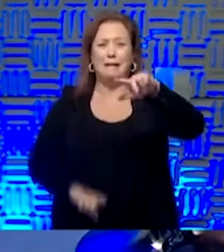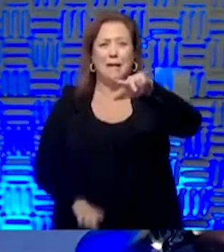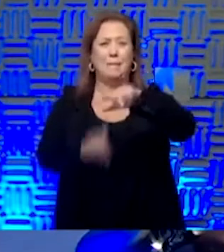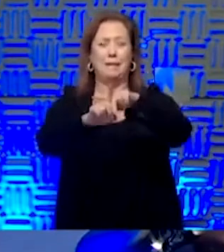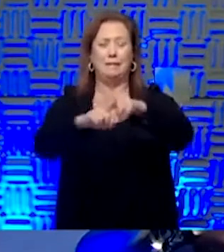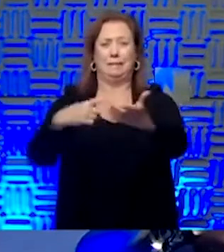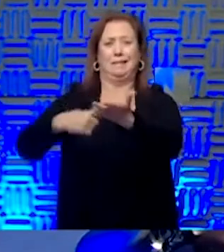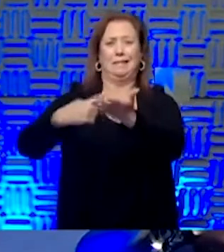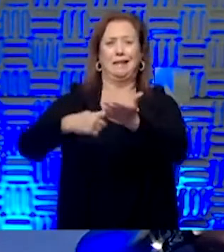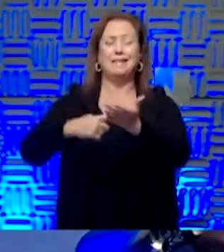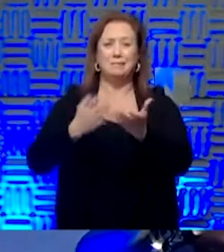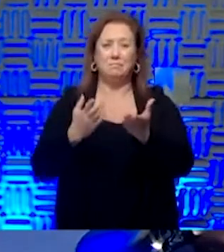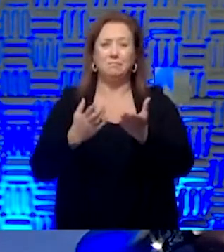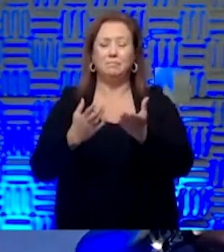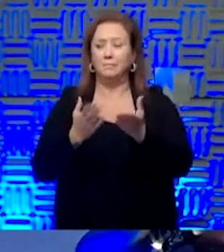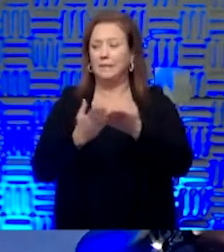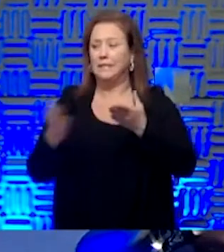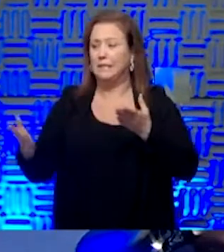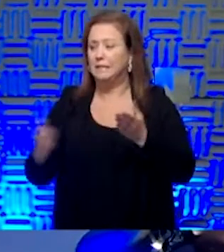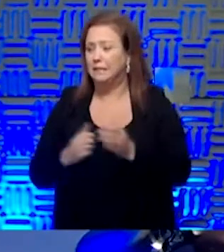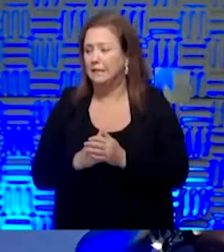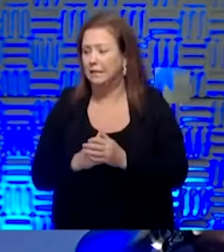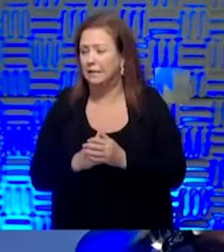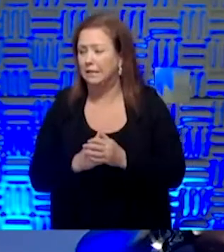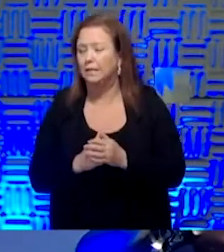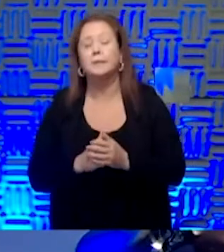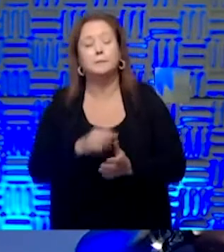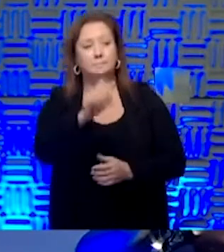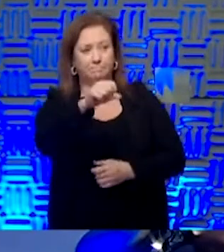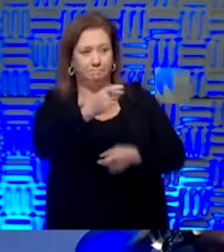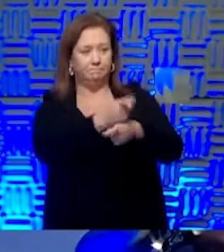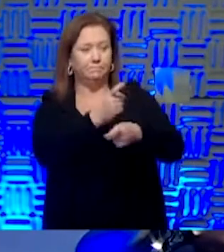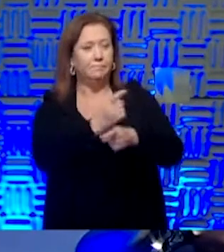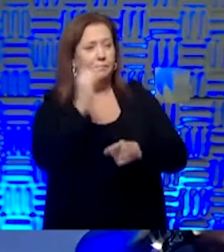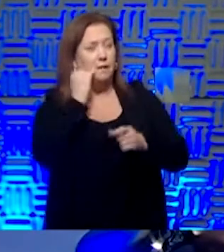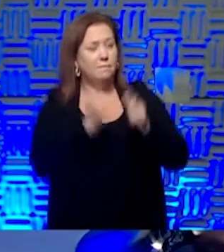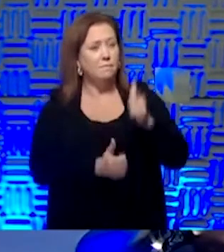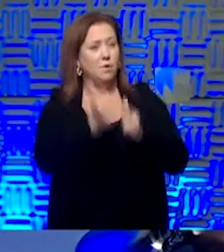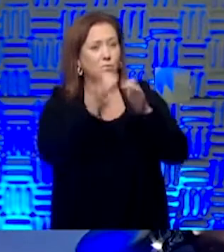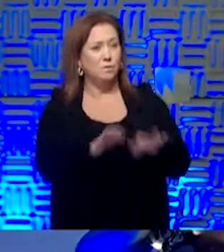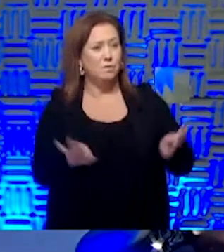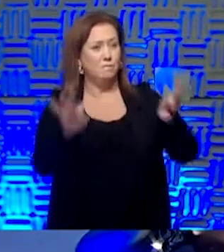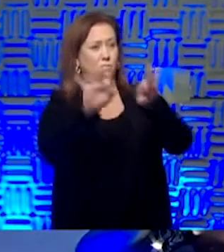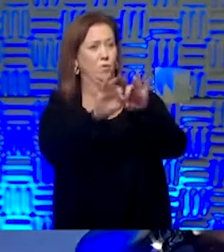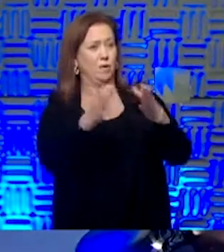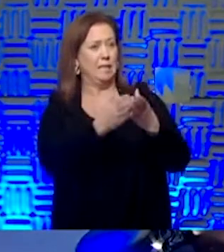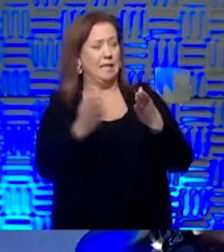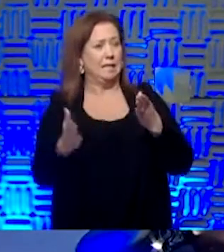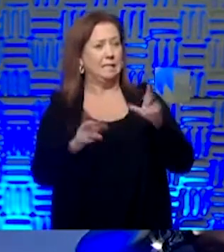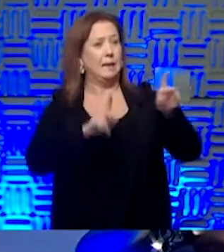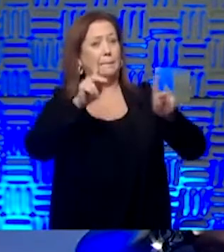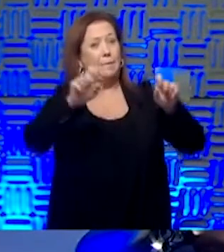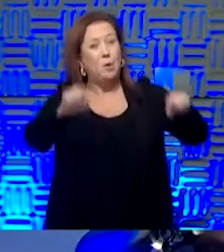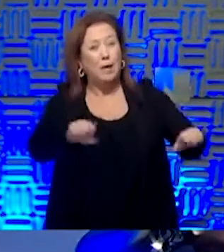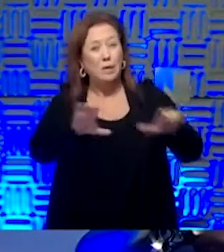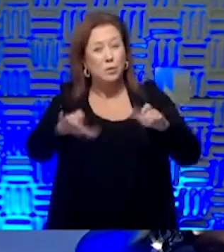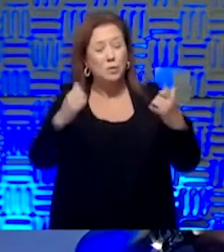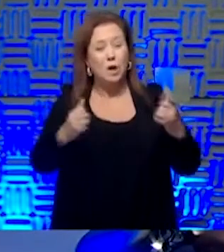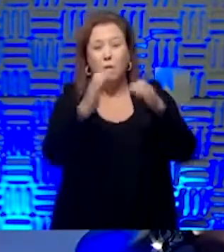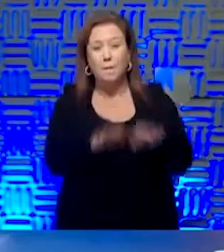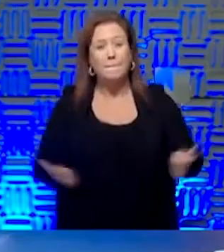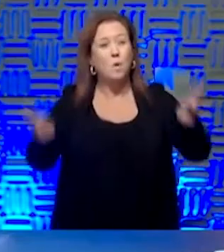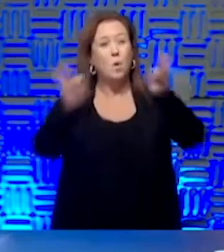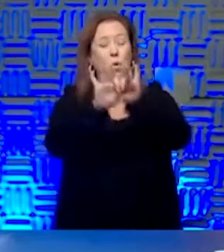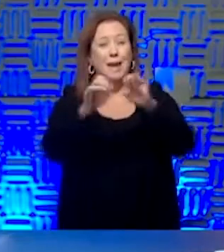discussions. Yeah, if I were thinking about what are the most important things that people can do right now